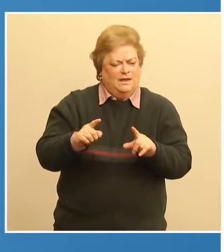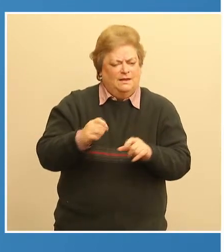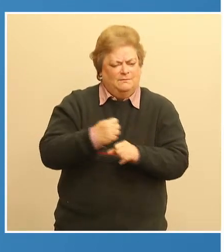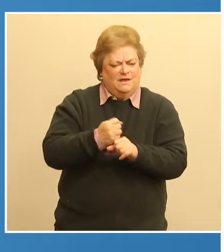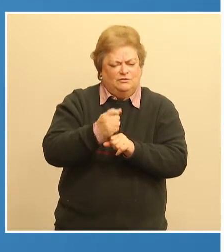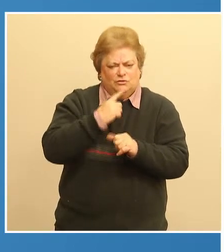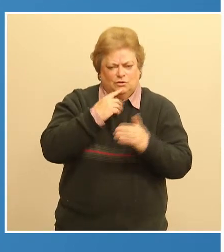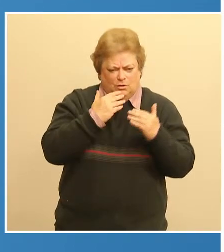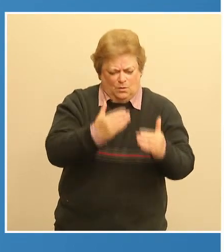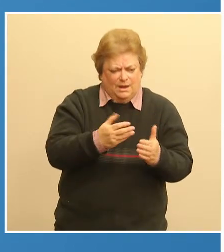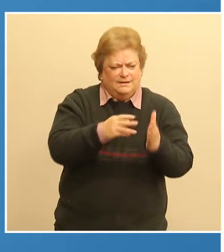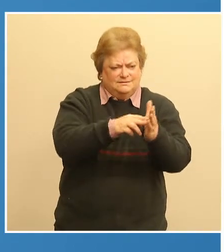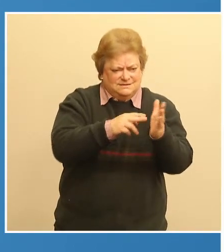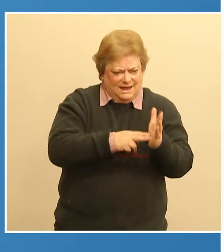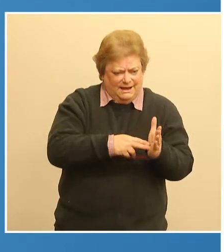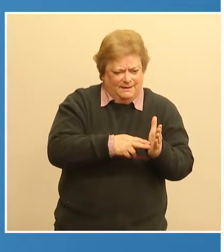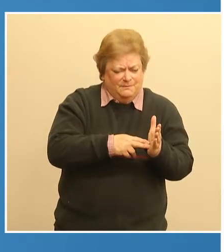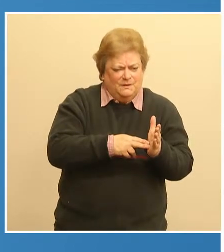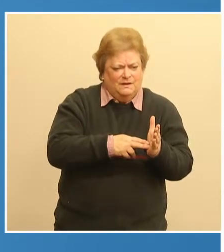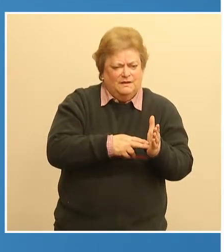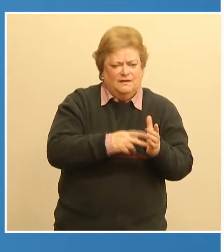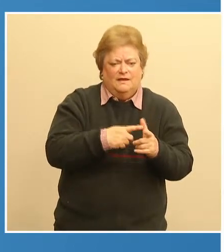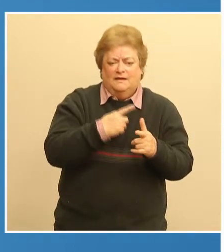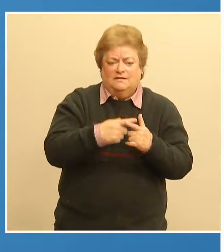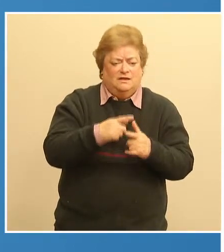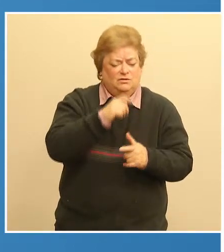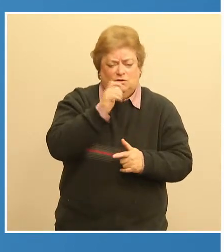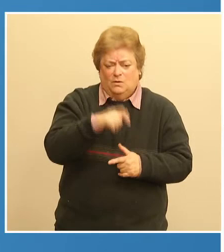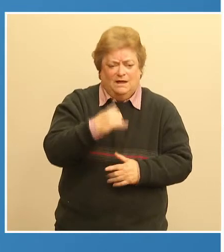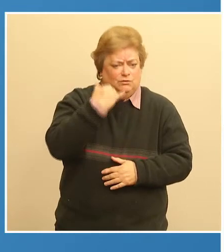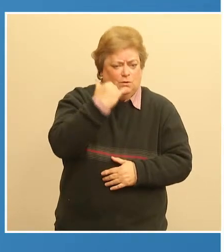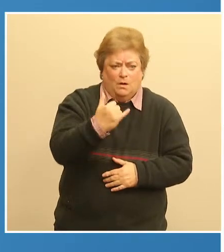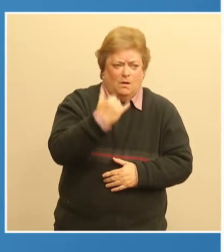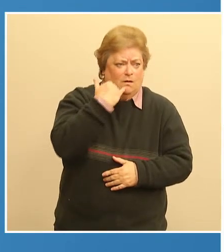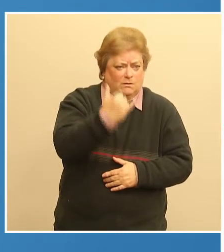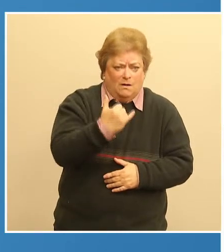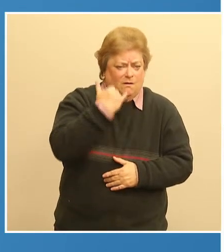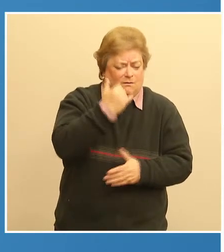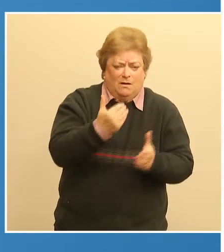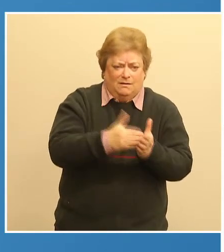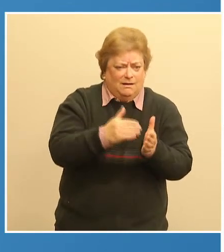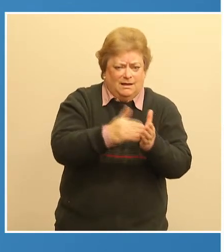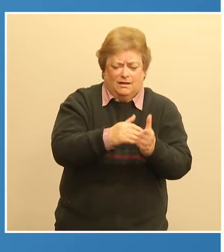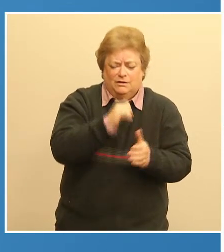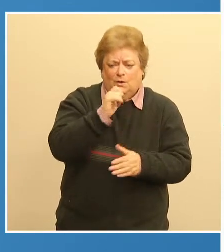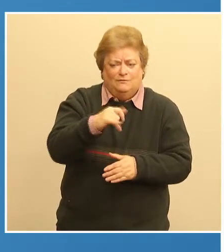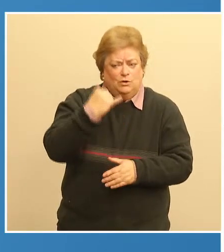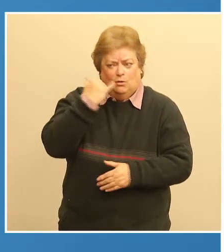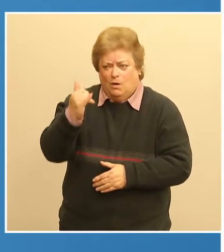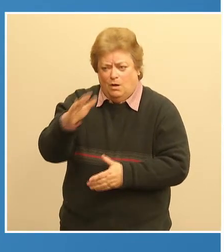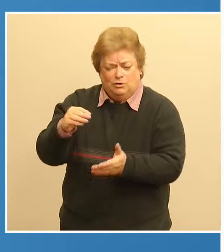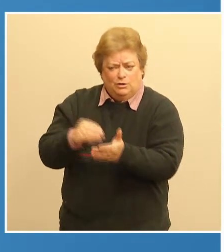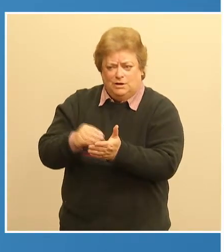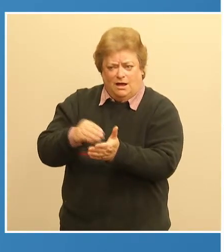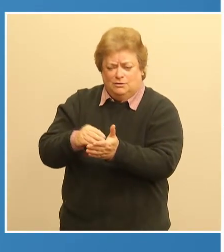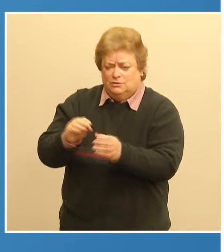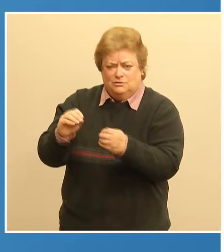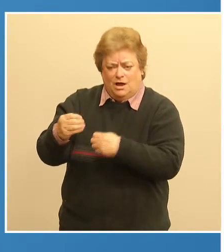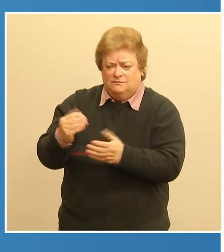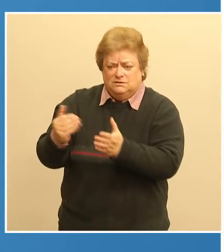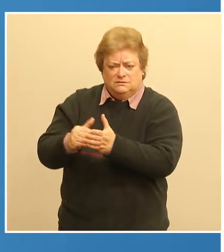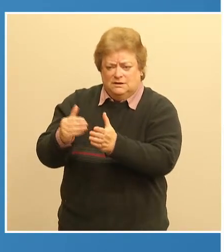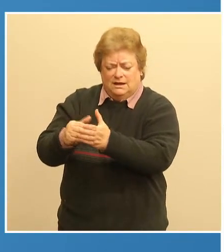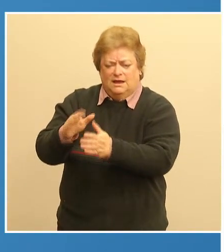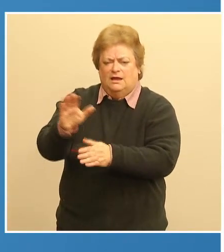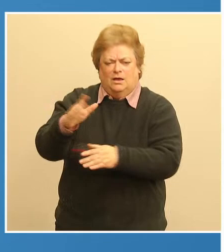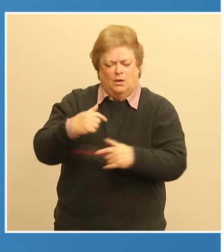get signed up and register, you don't have to call over and over. You don't have to call your doctor's office over and over. We are